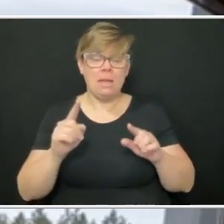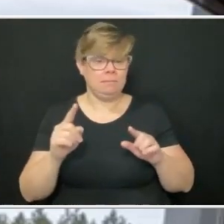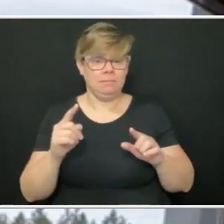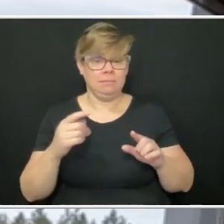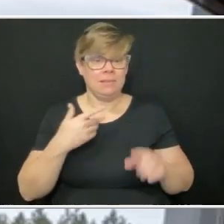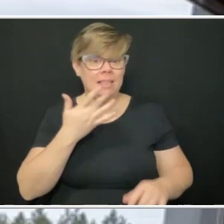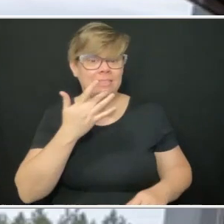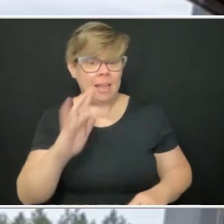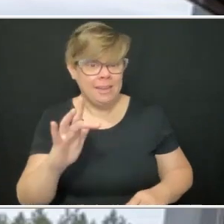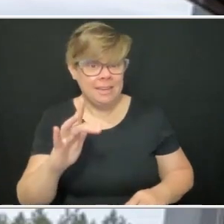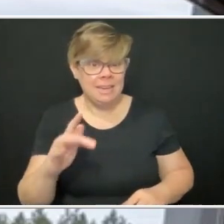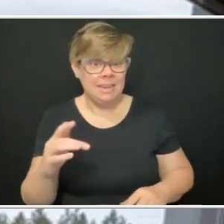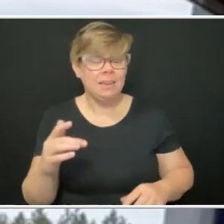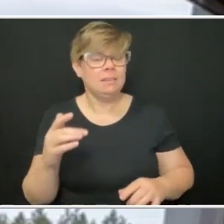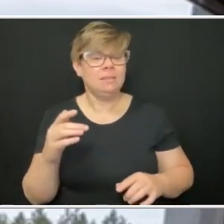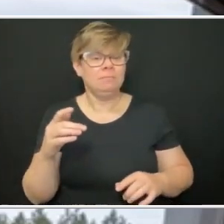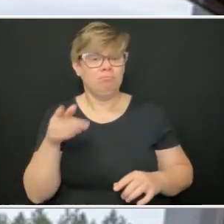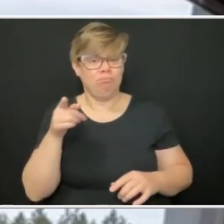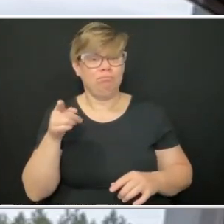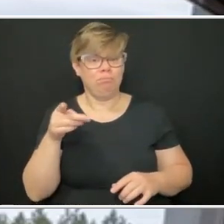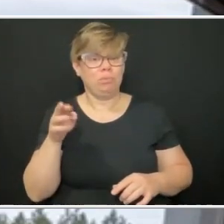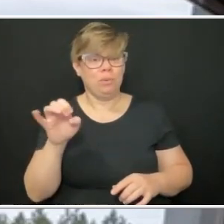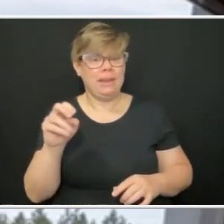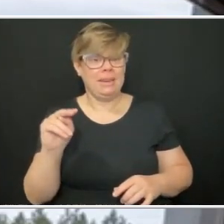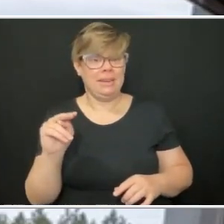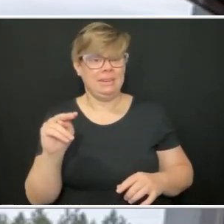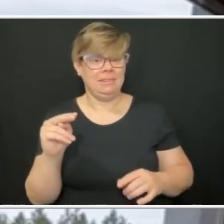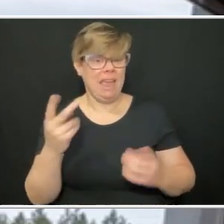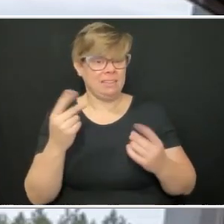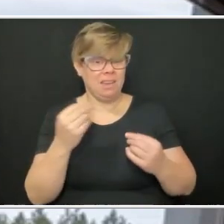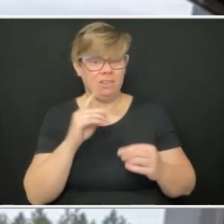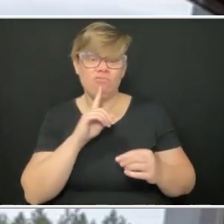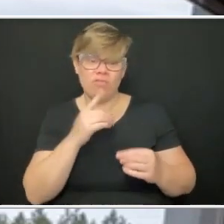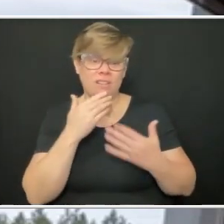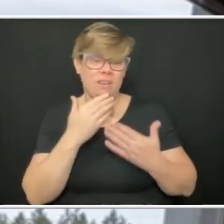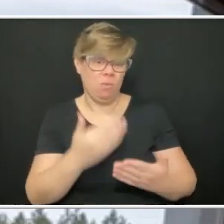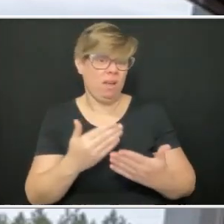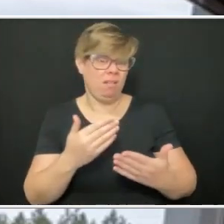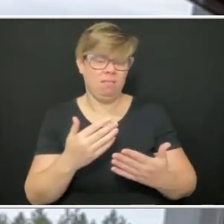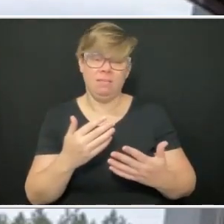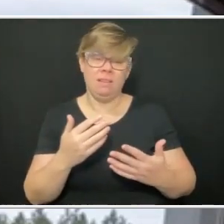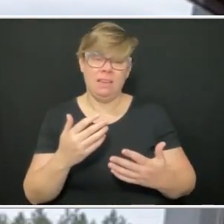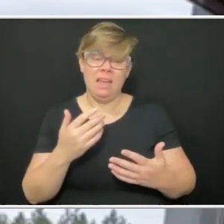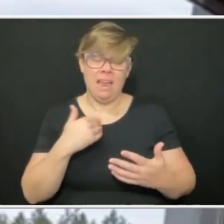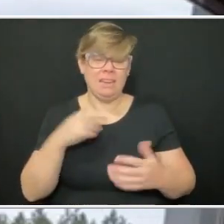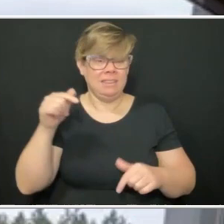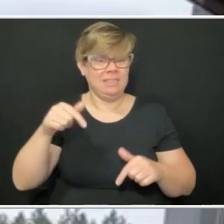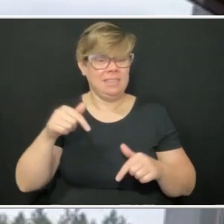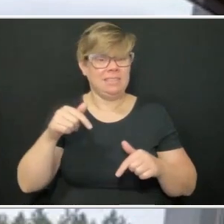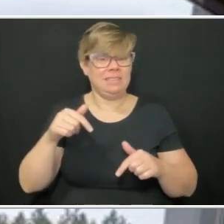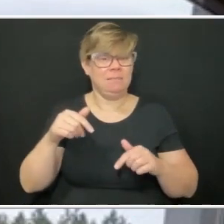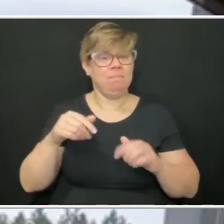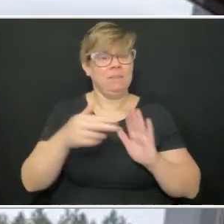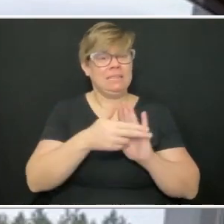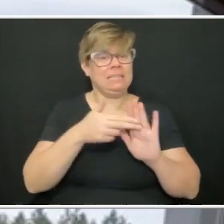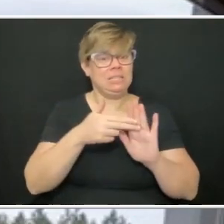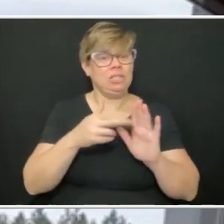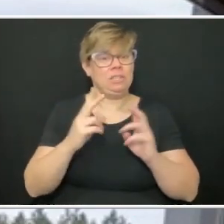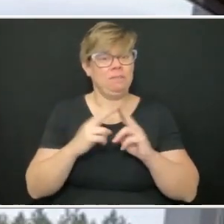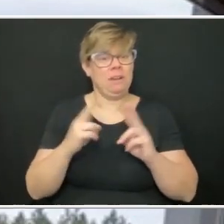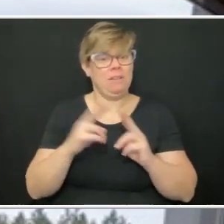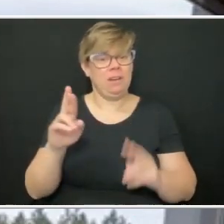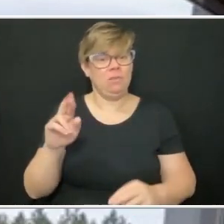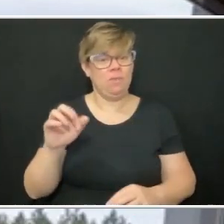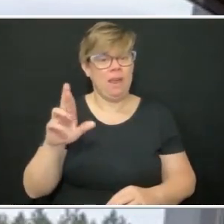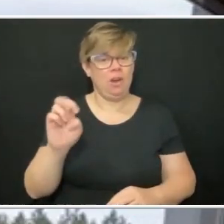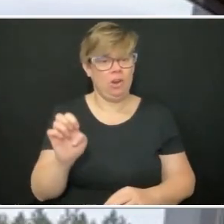extraordinarily well. And with a center like ours that has experience in some of these conditions that are pretty rare condition,